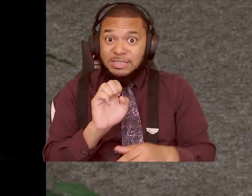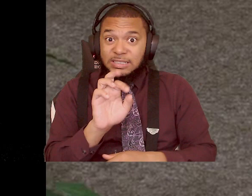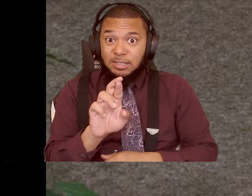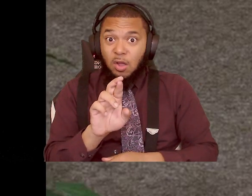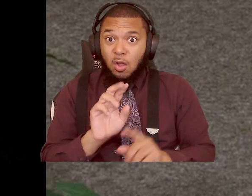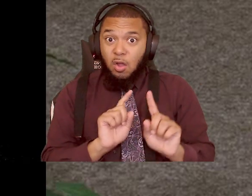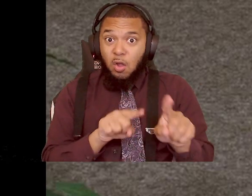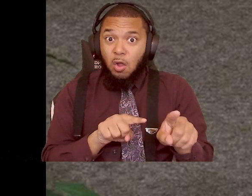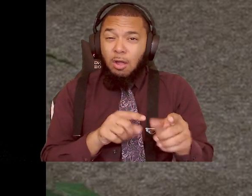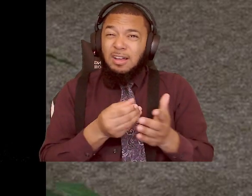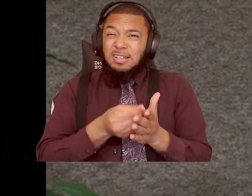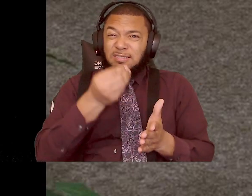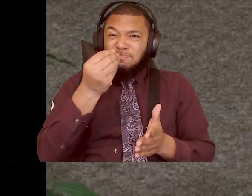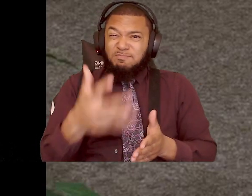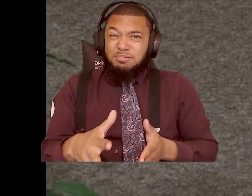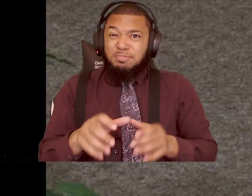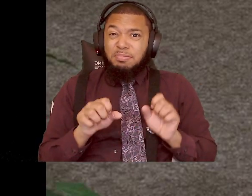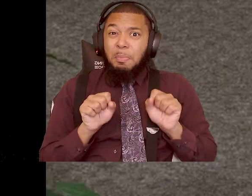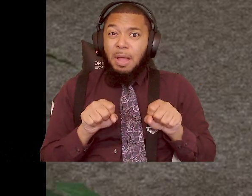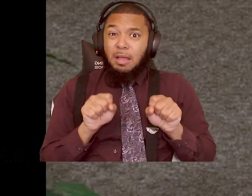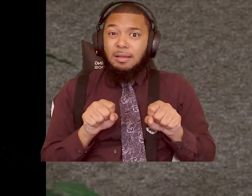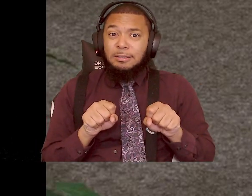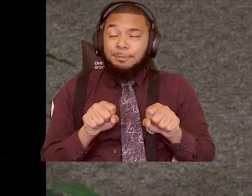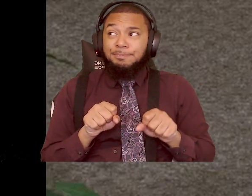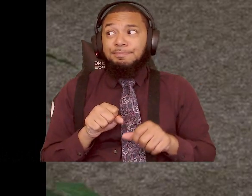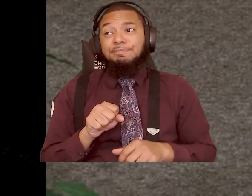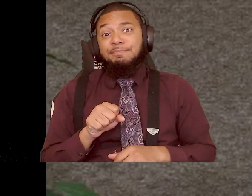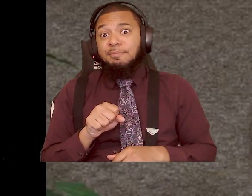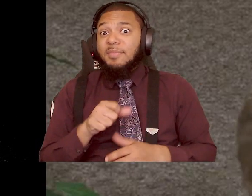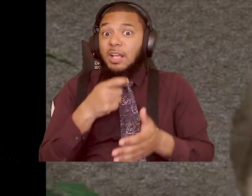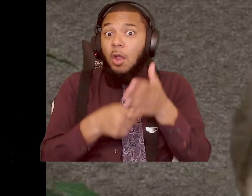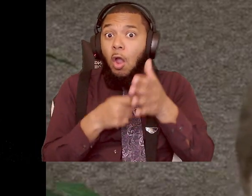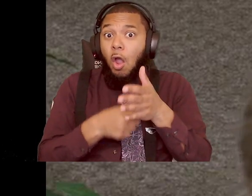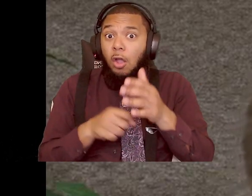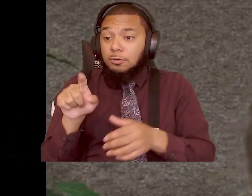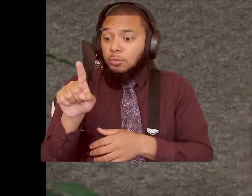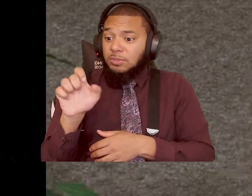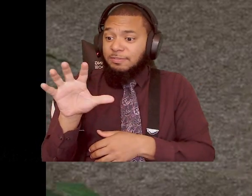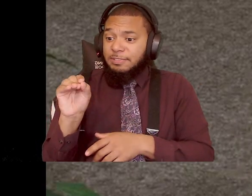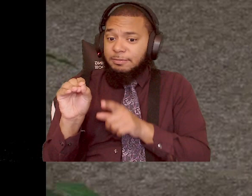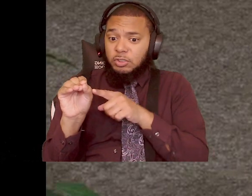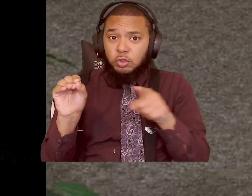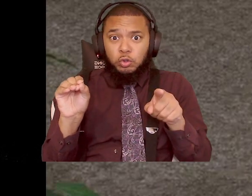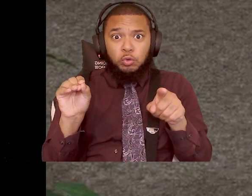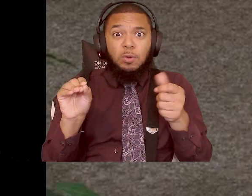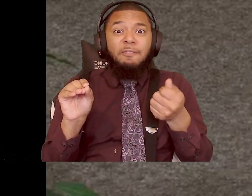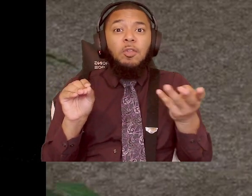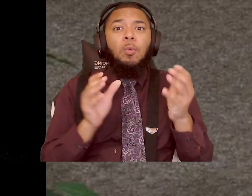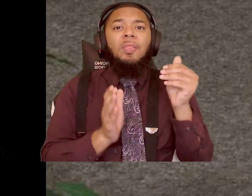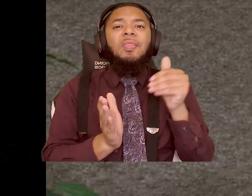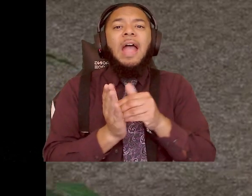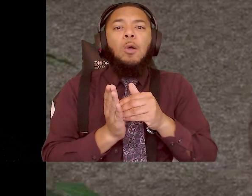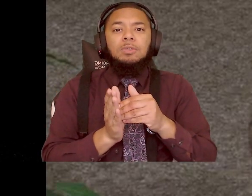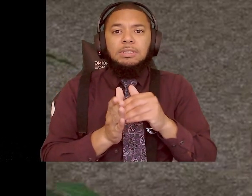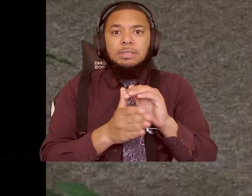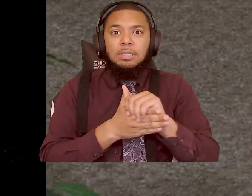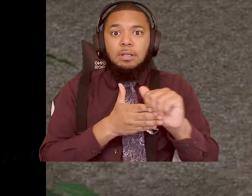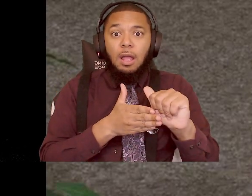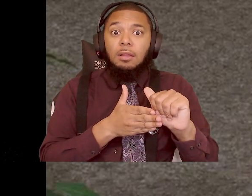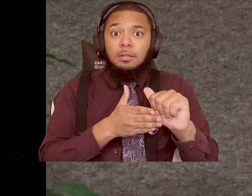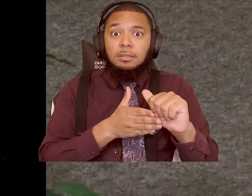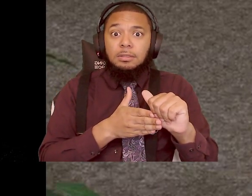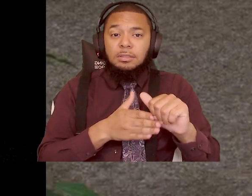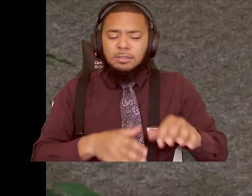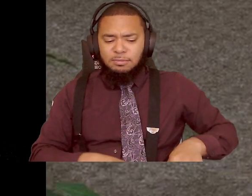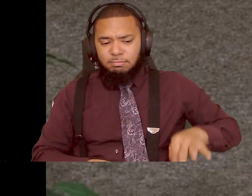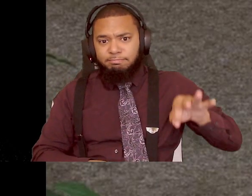In fact, emergency rooms can go anywhere from $150 to thousands of dollars just to cover the expense